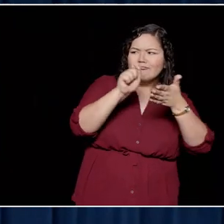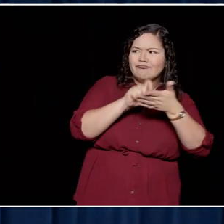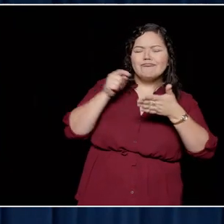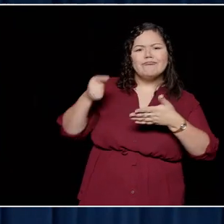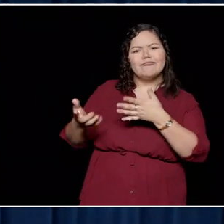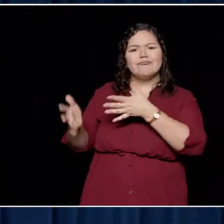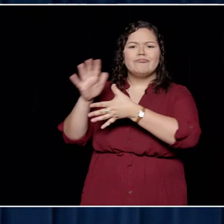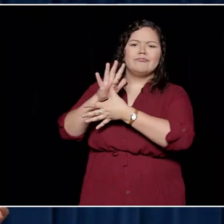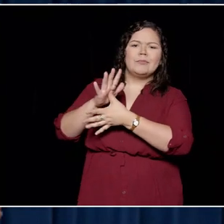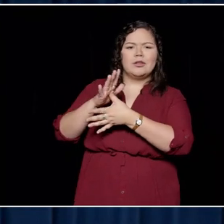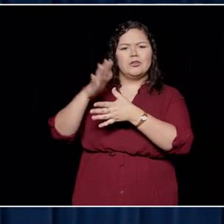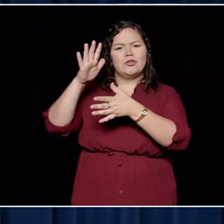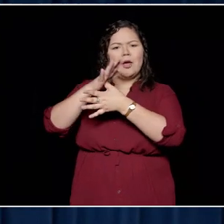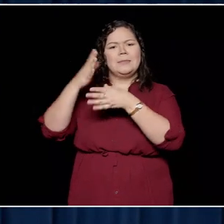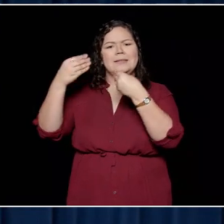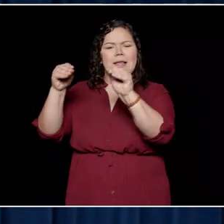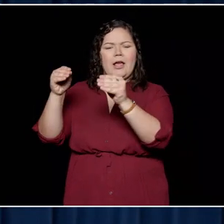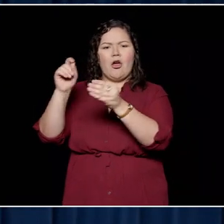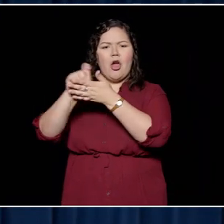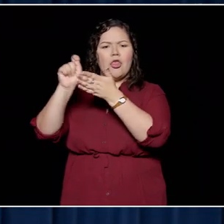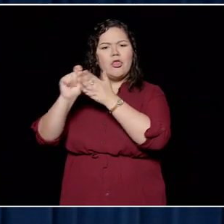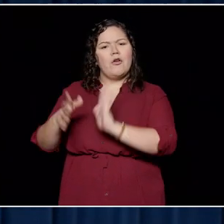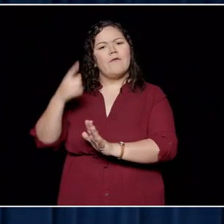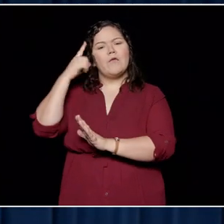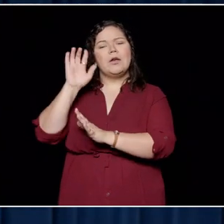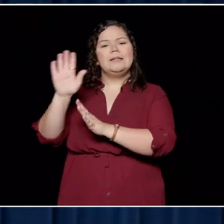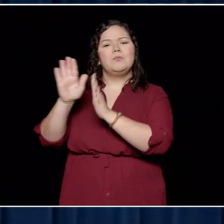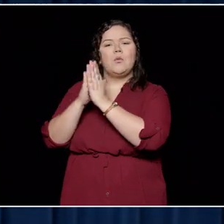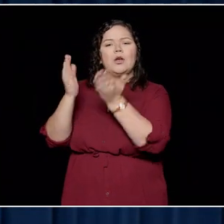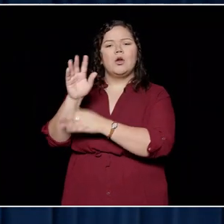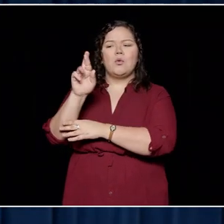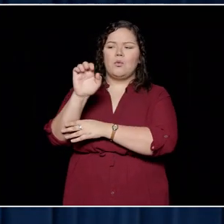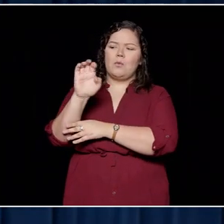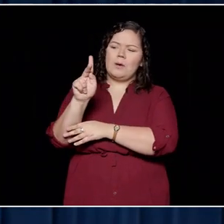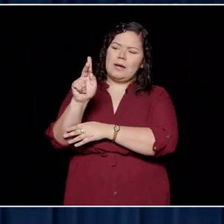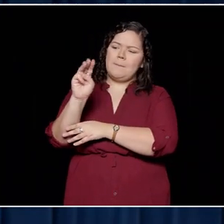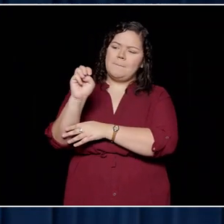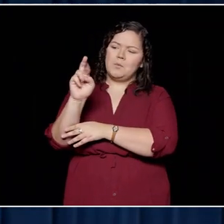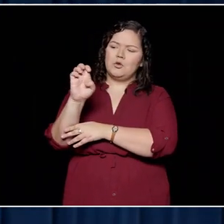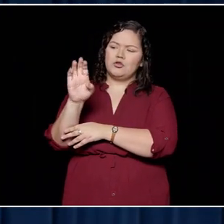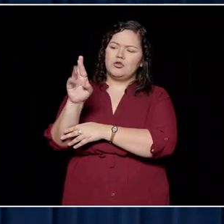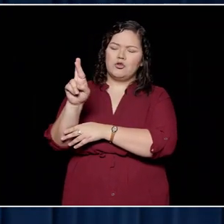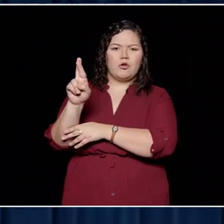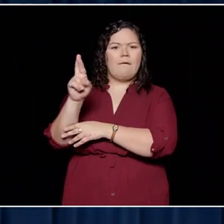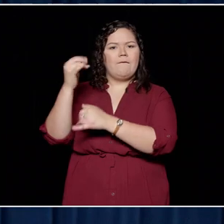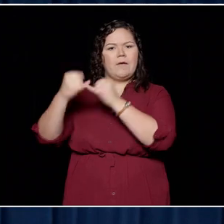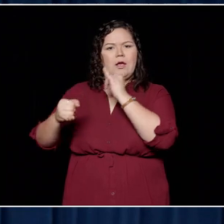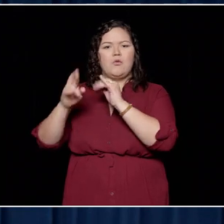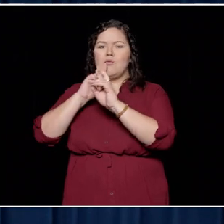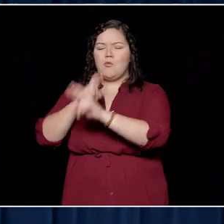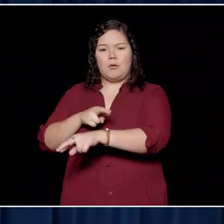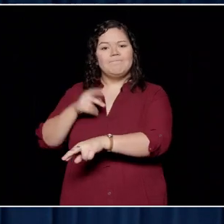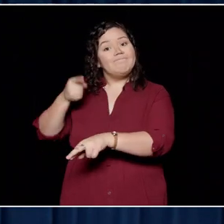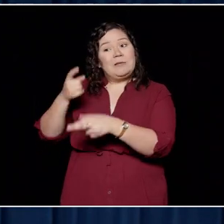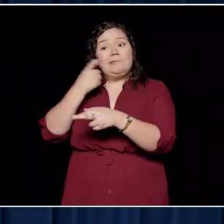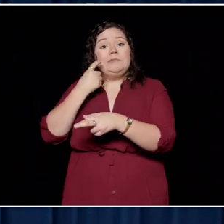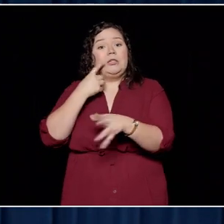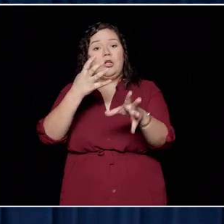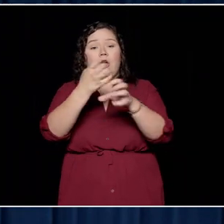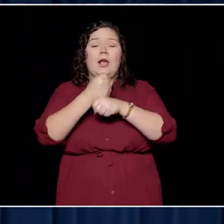book, Rick Mercer Final Report. Rick was recently honored with the Governor General's Lifetime Achievement